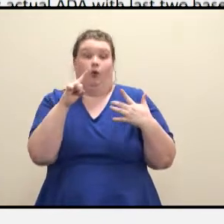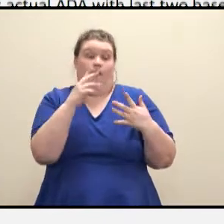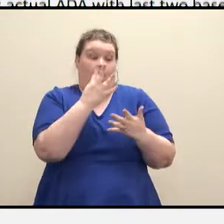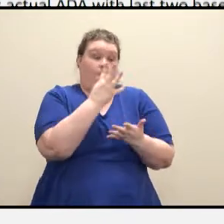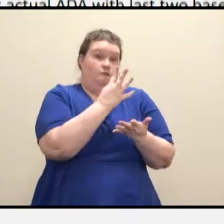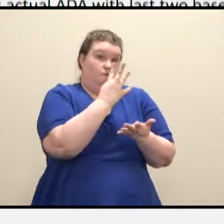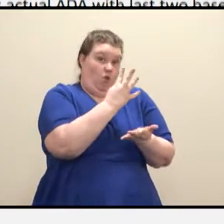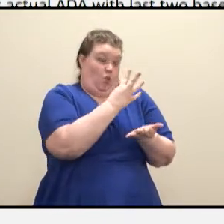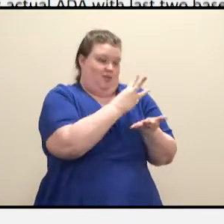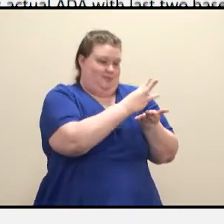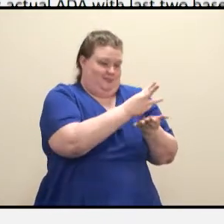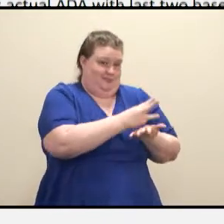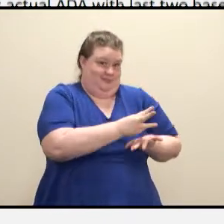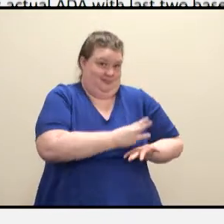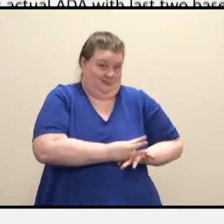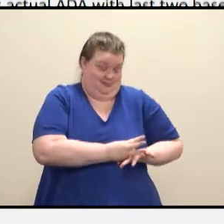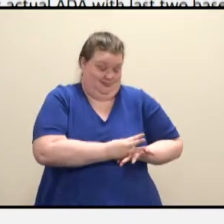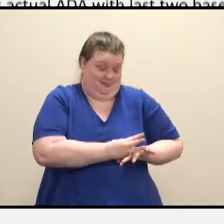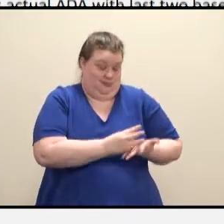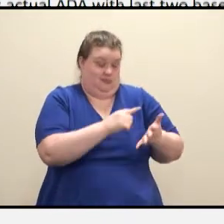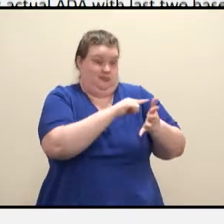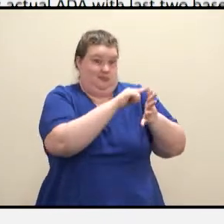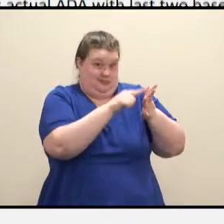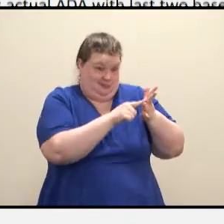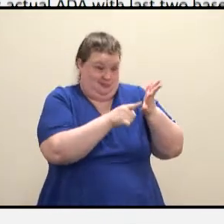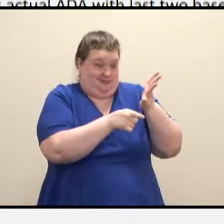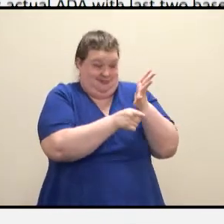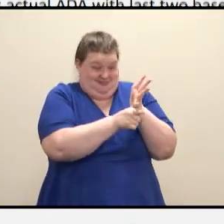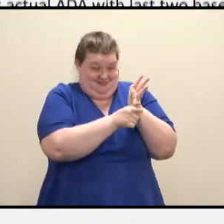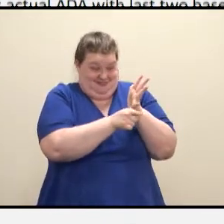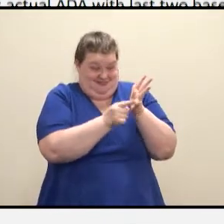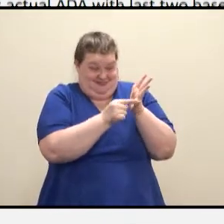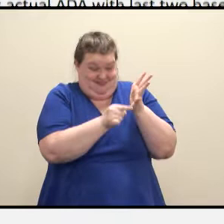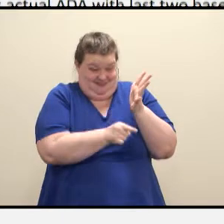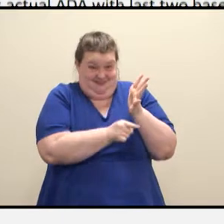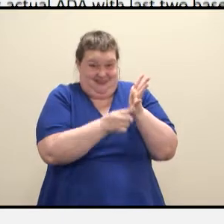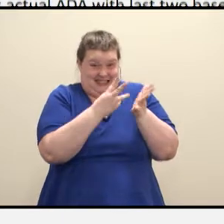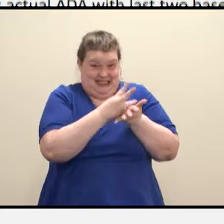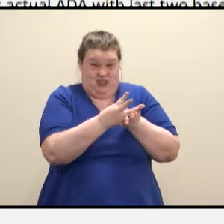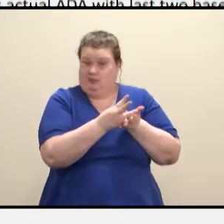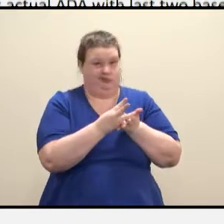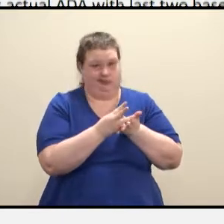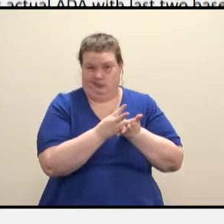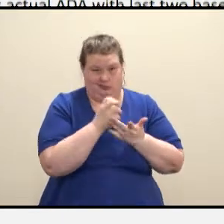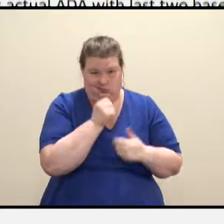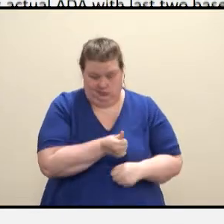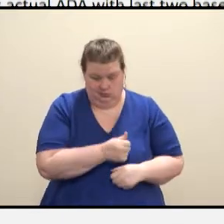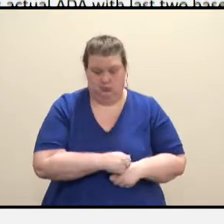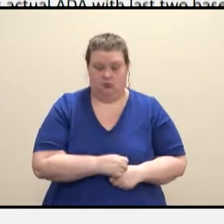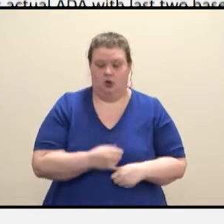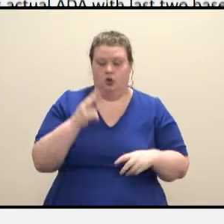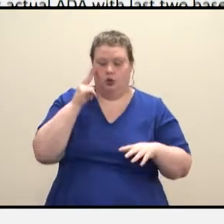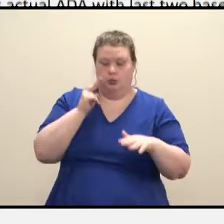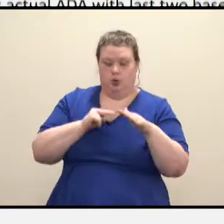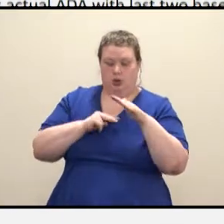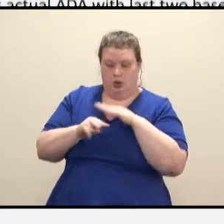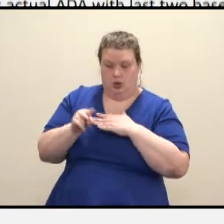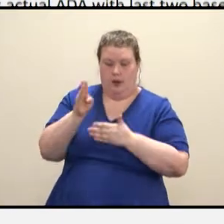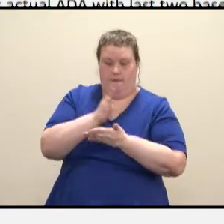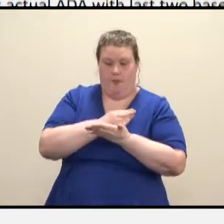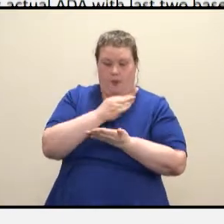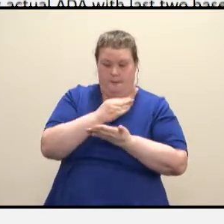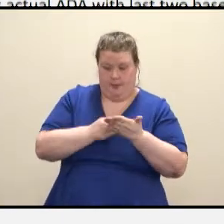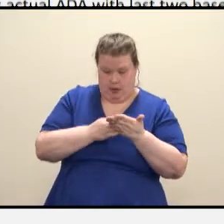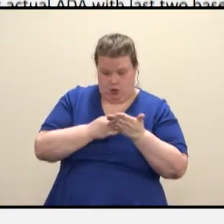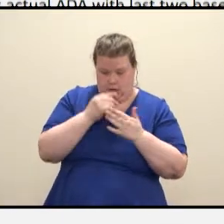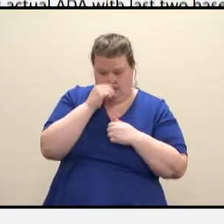6 weeks. So the ADA we had used for budget purposes was 13,261, so you can see that's 860